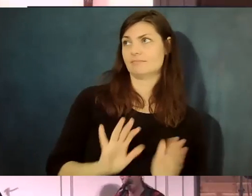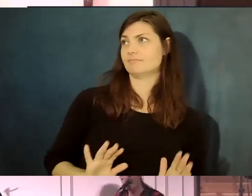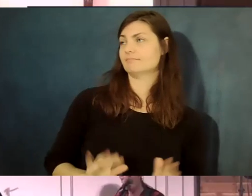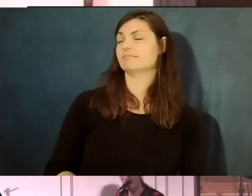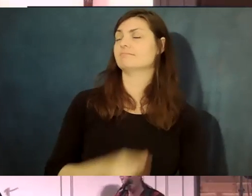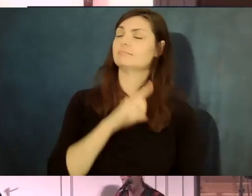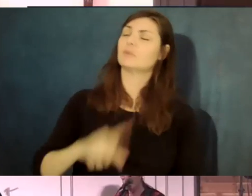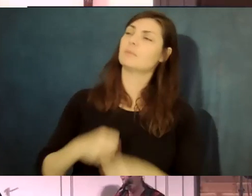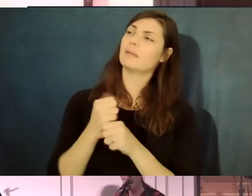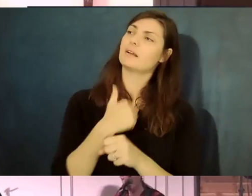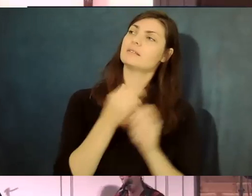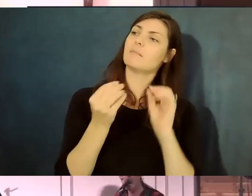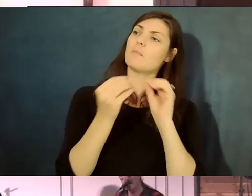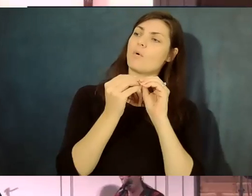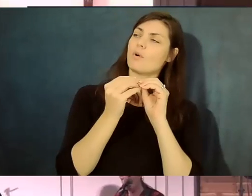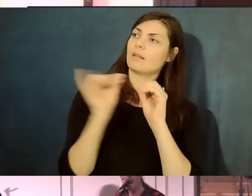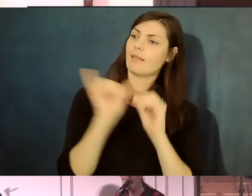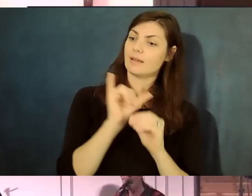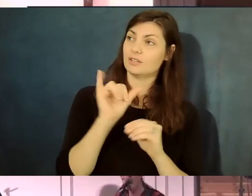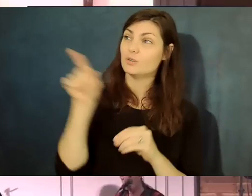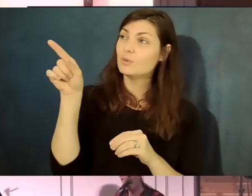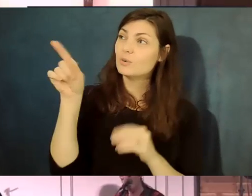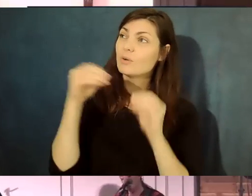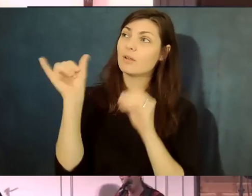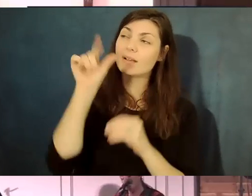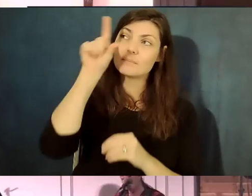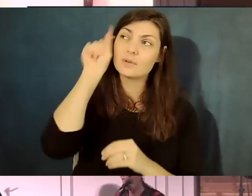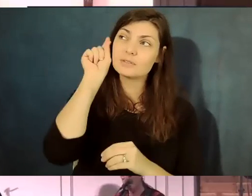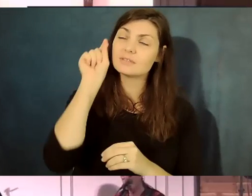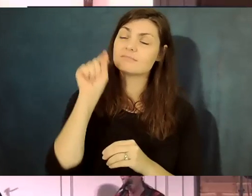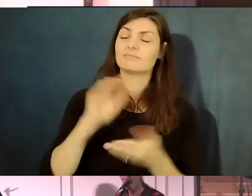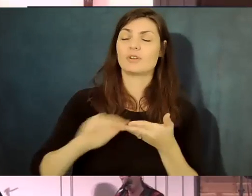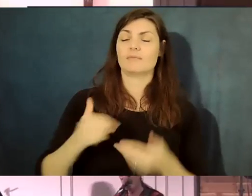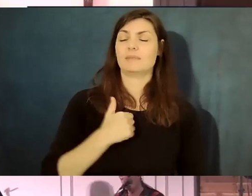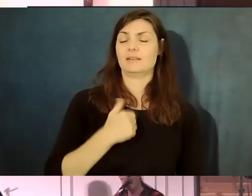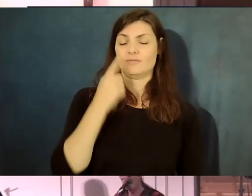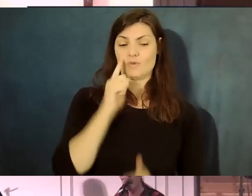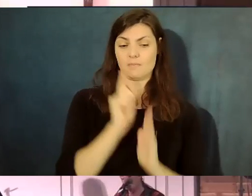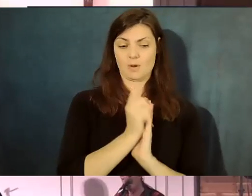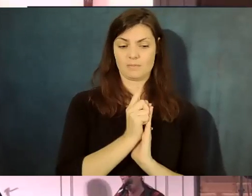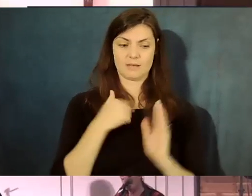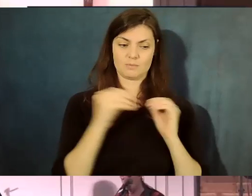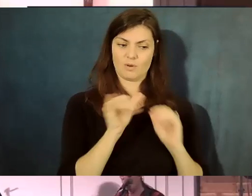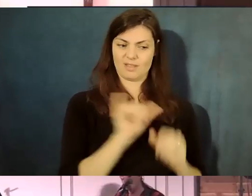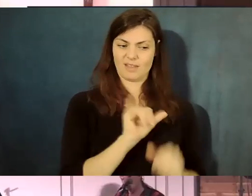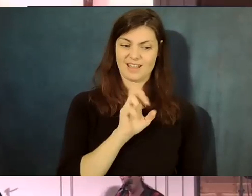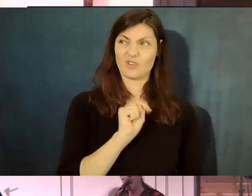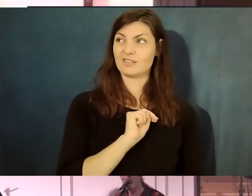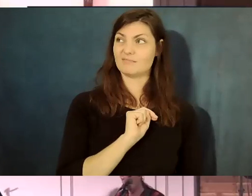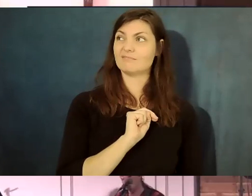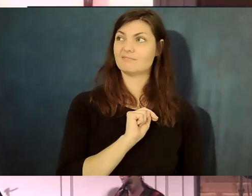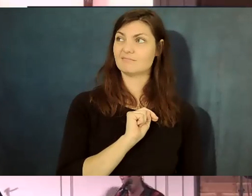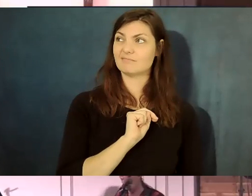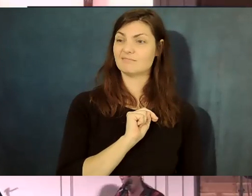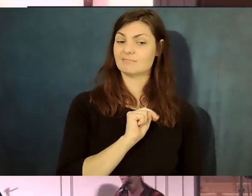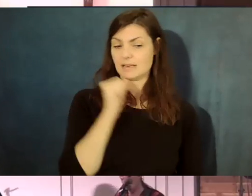Lord, make us more like you, more like Moses. Forgive me, Lord, for moments that I was more like Aaron